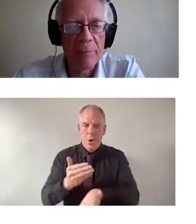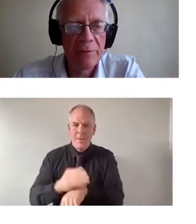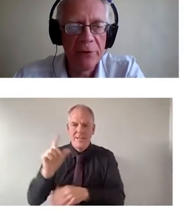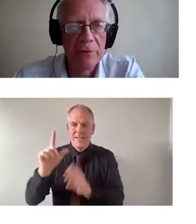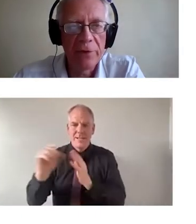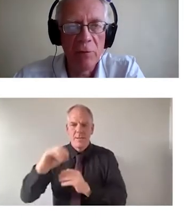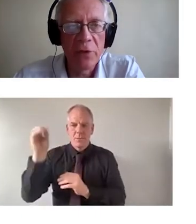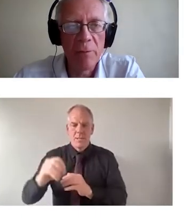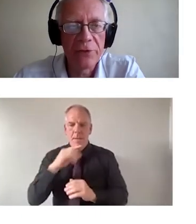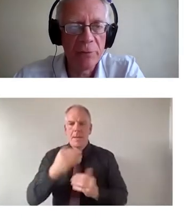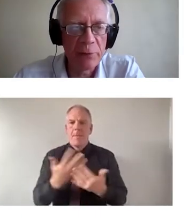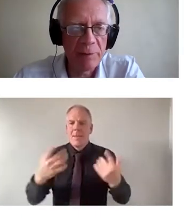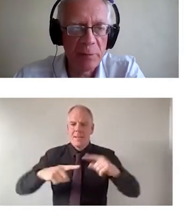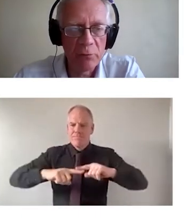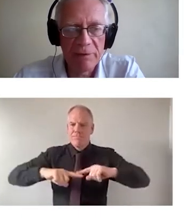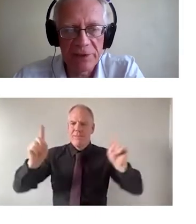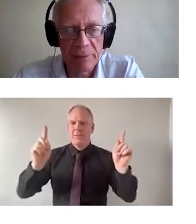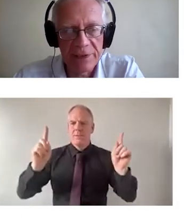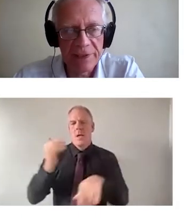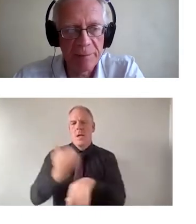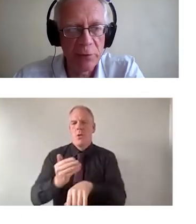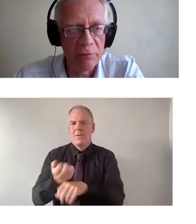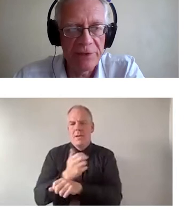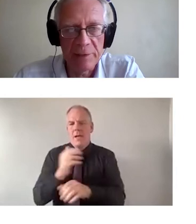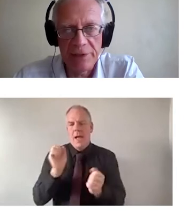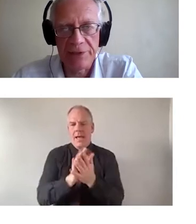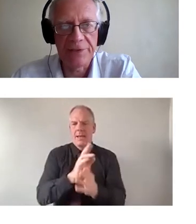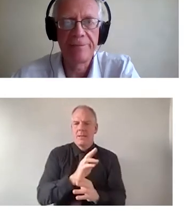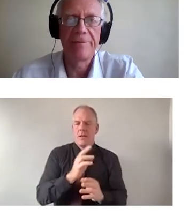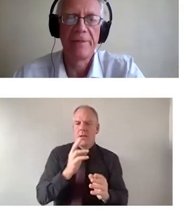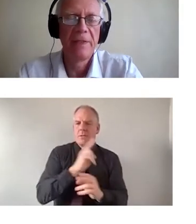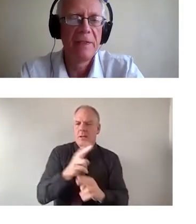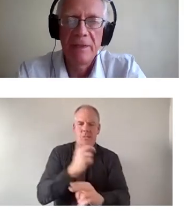large gap, you know, for employment between people with a disability and people with disability.